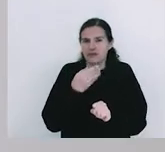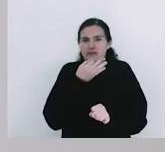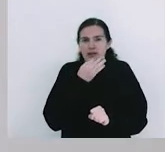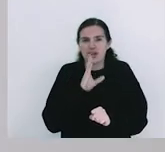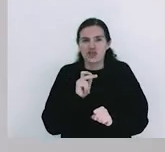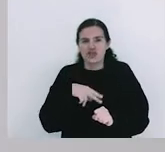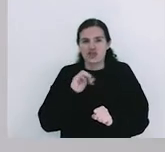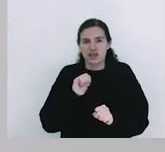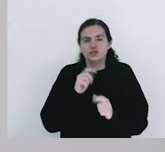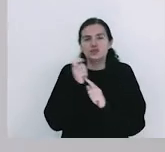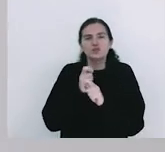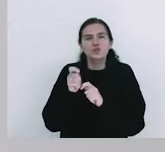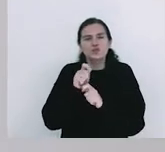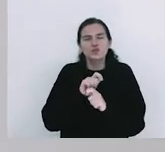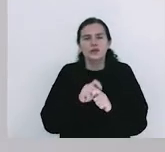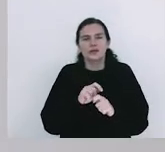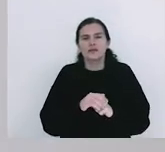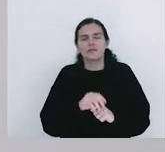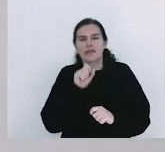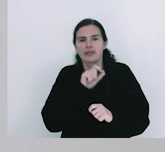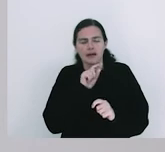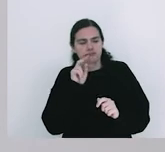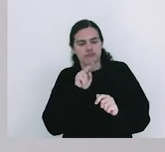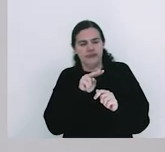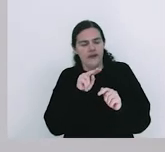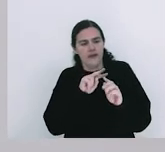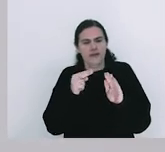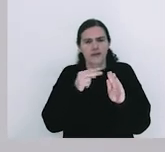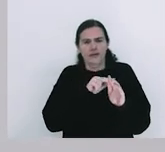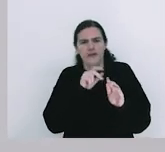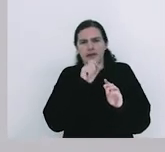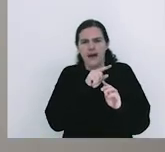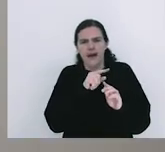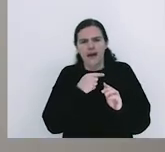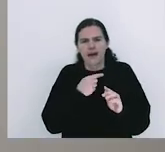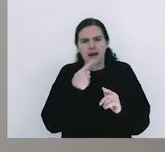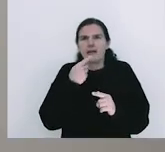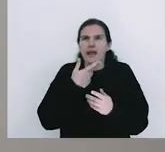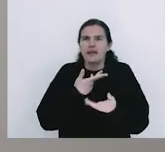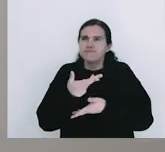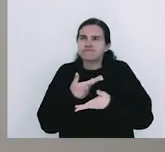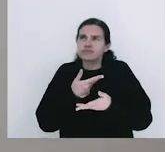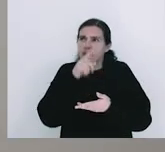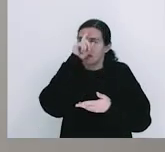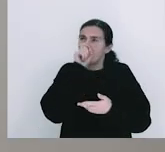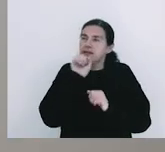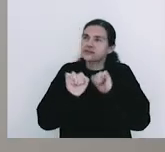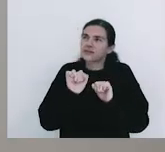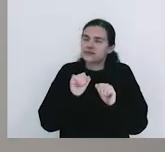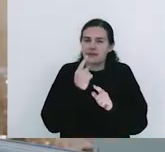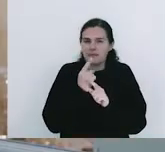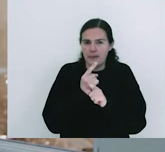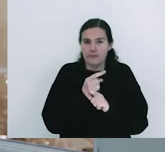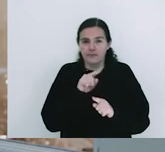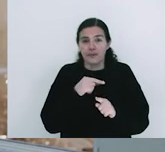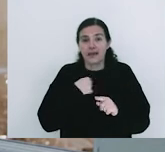the sculpture, looking both back and forward at the same time. She deals with her memory the same way. Cells,